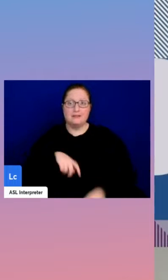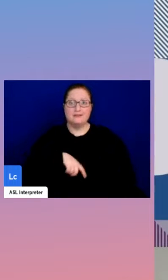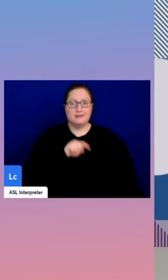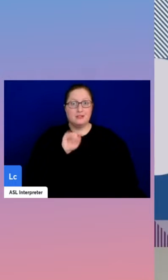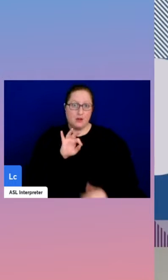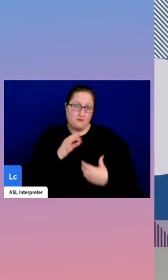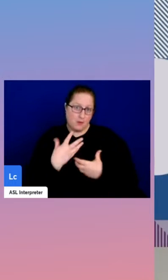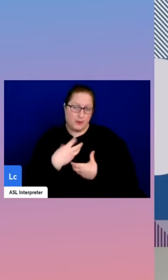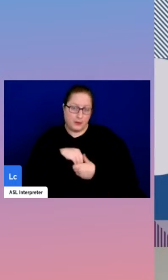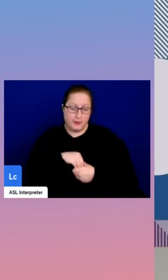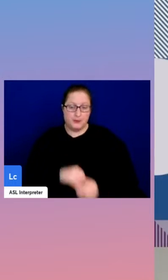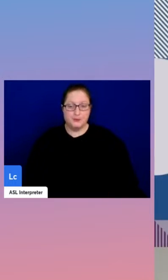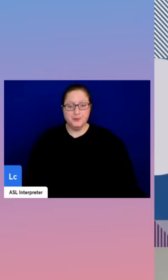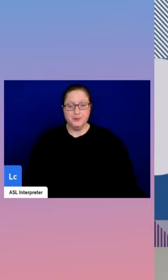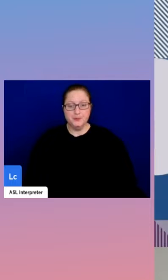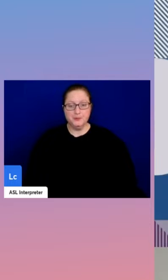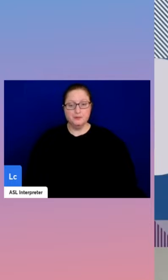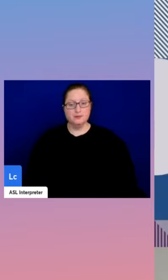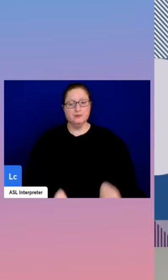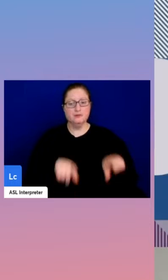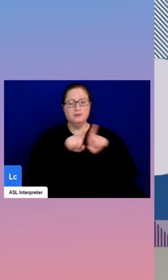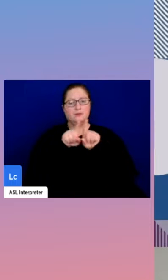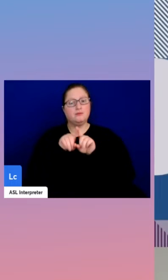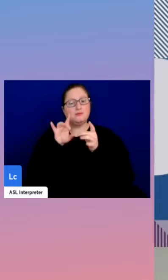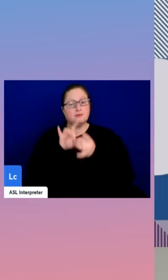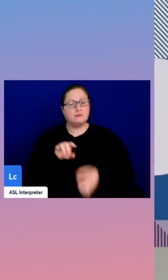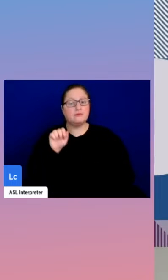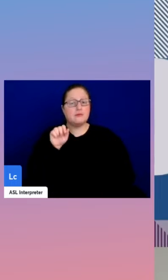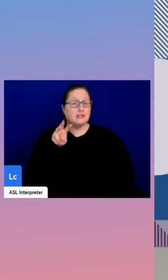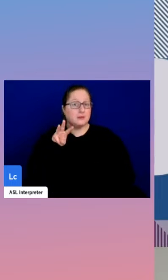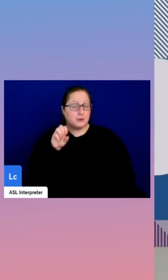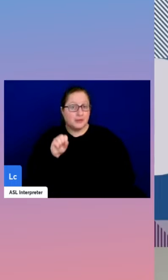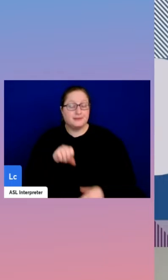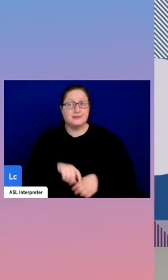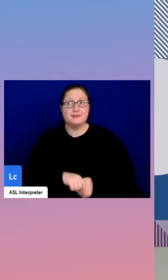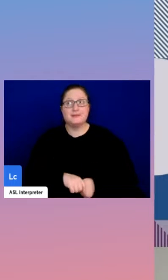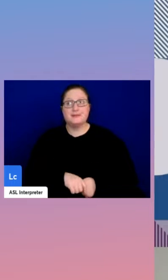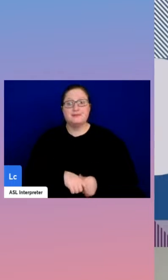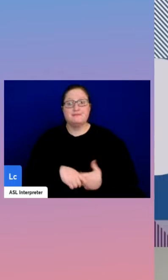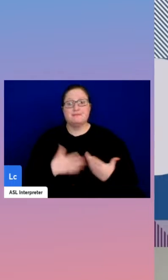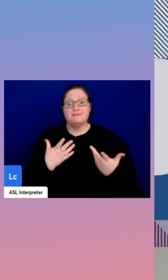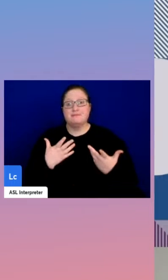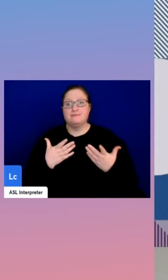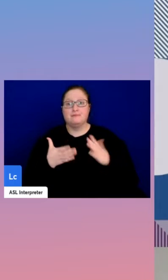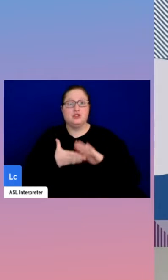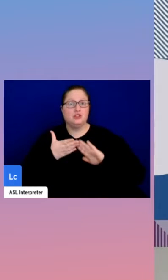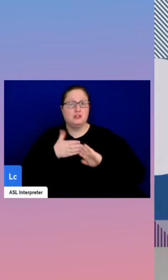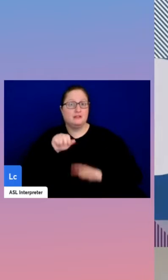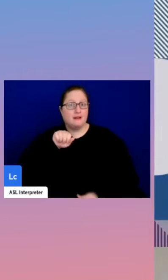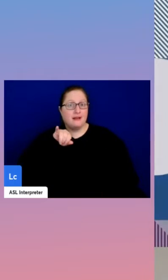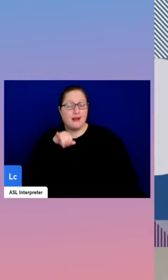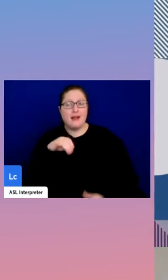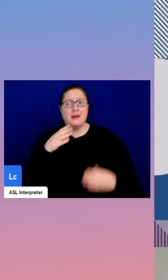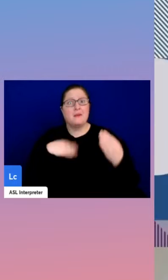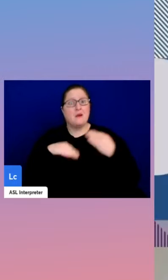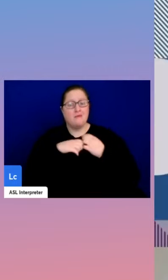included, and also regarding AWS, generative AI, and much